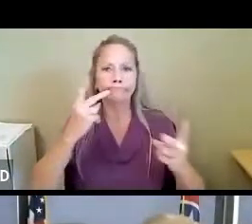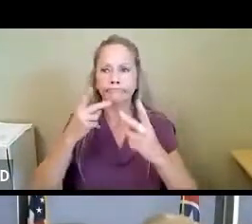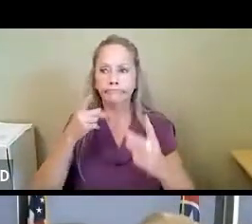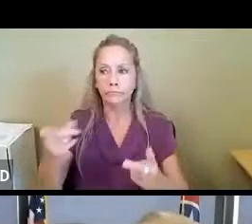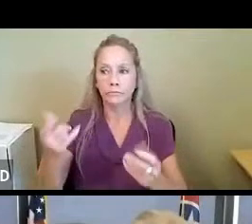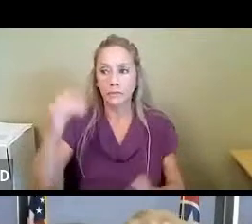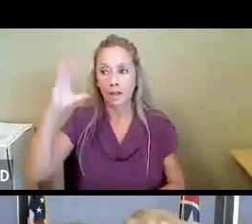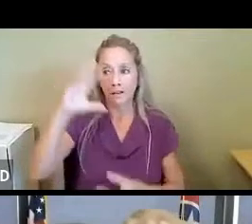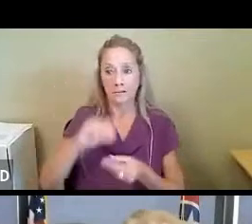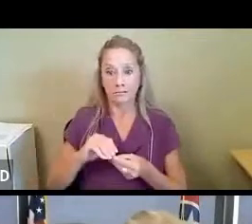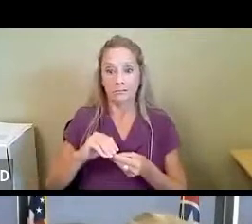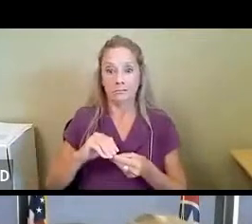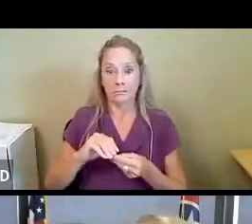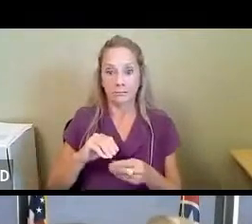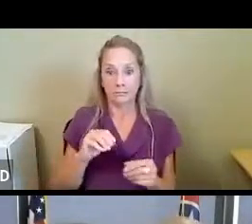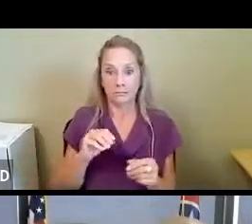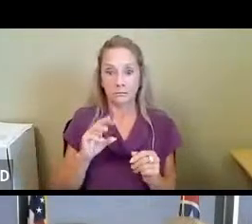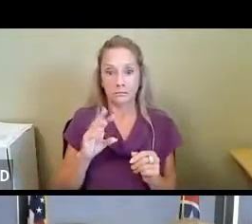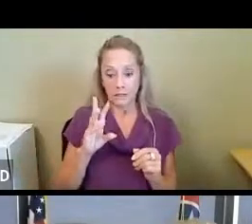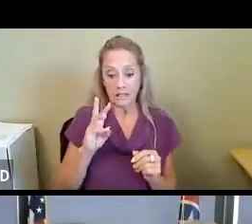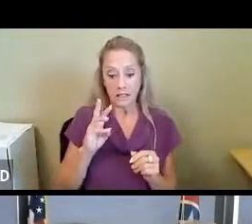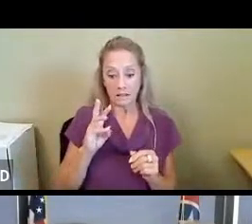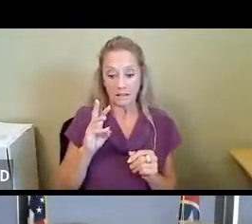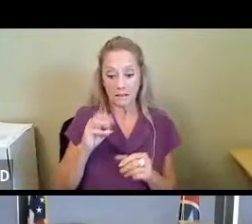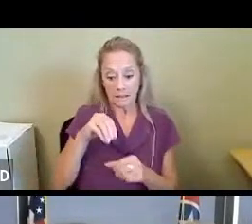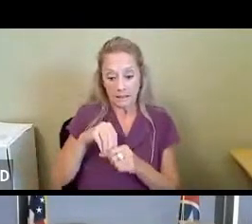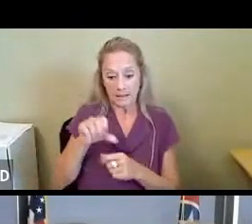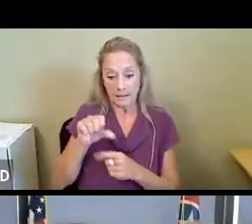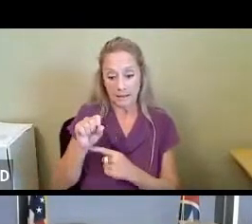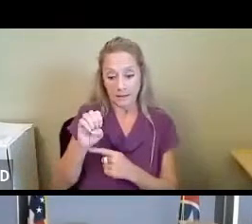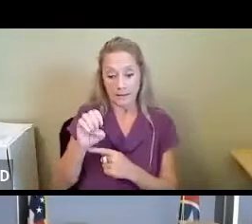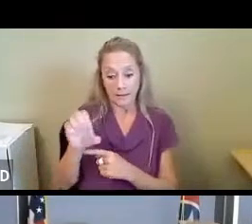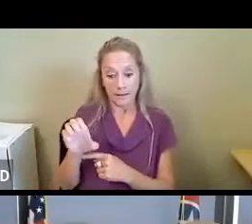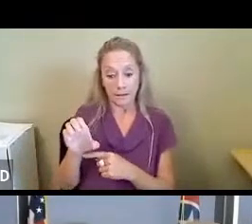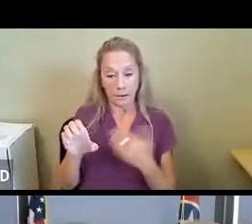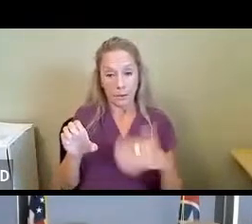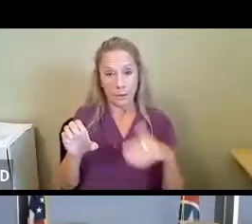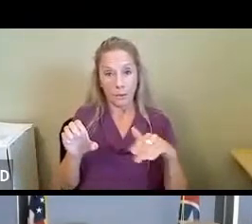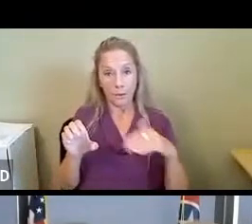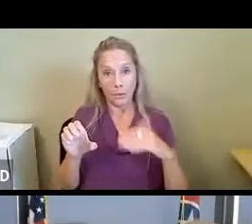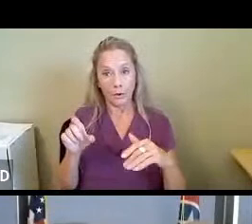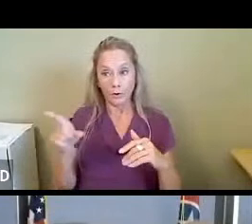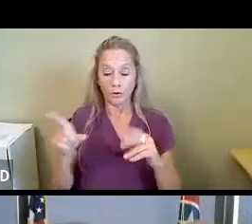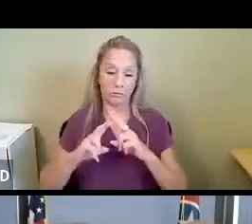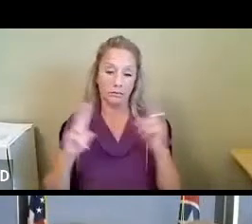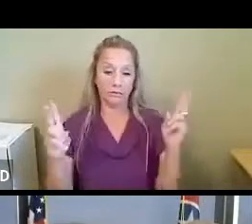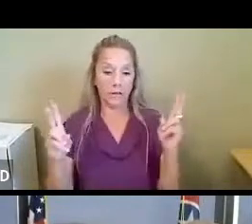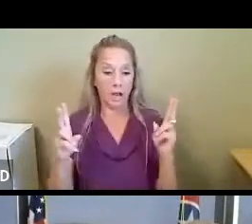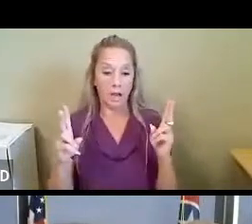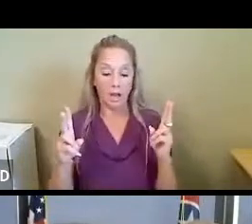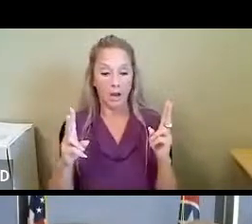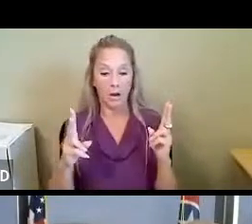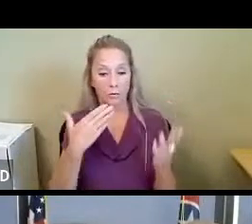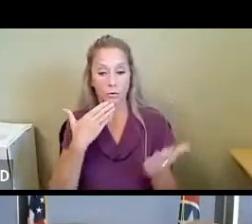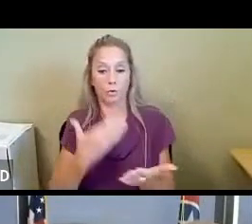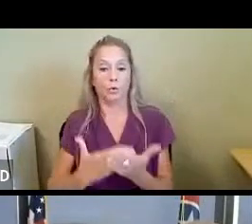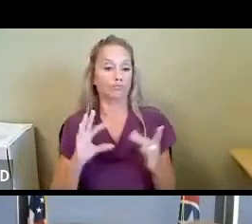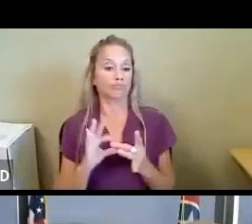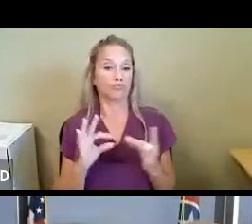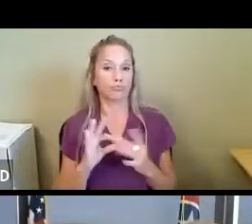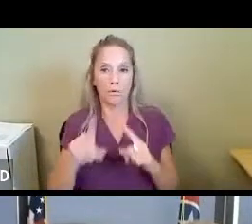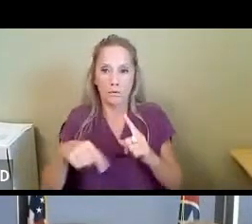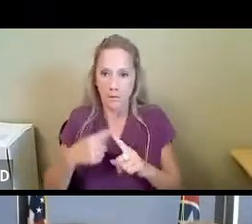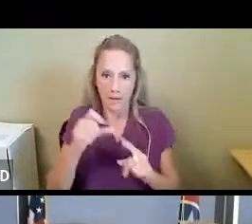visited 6 in the SEC, and honestly was very complimentary of the SEC, more so than schools all around the country. I like that